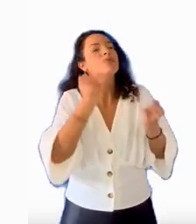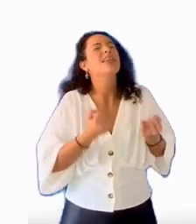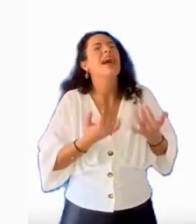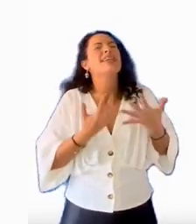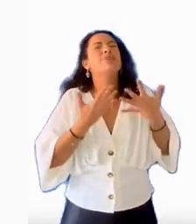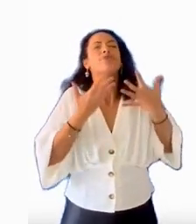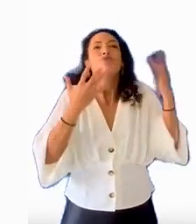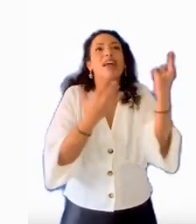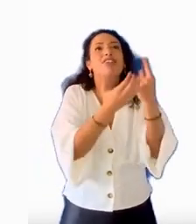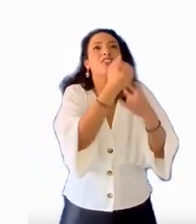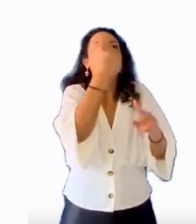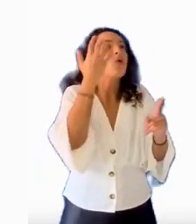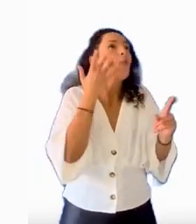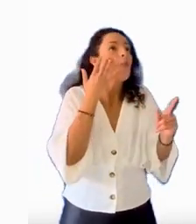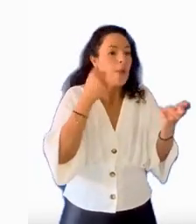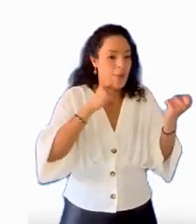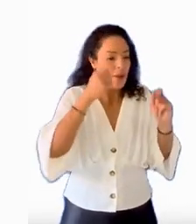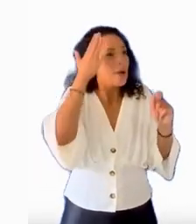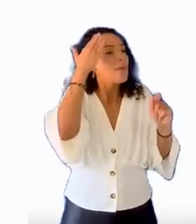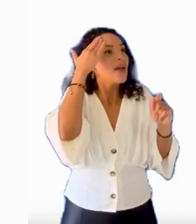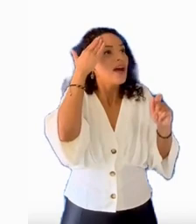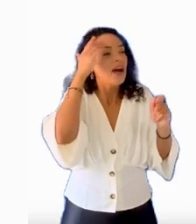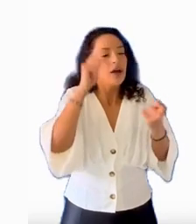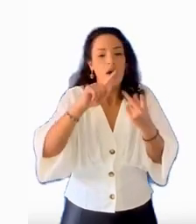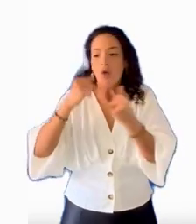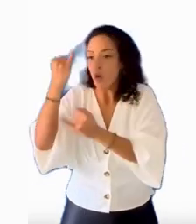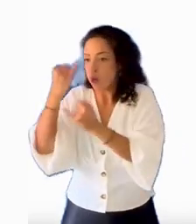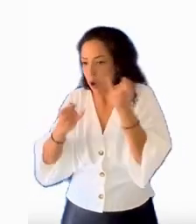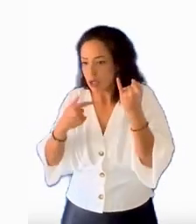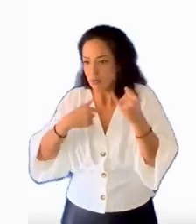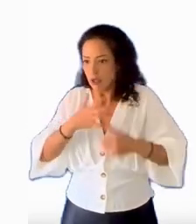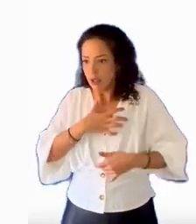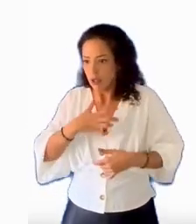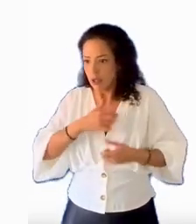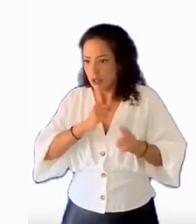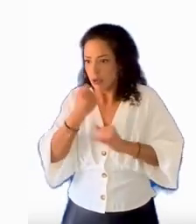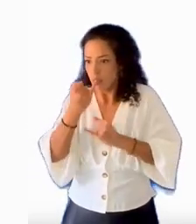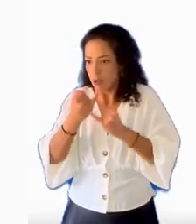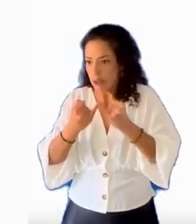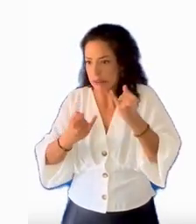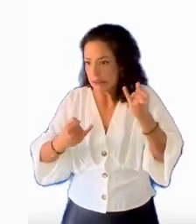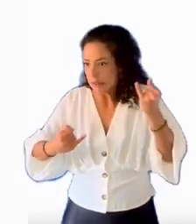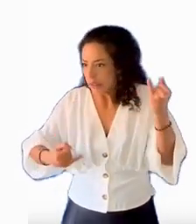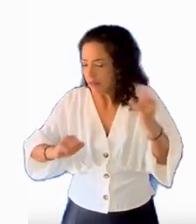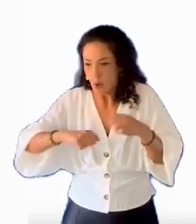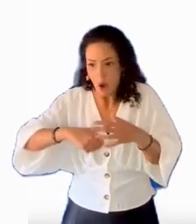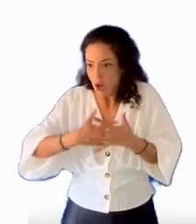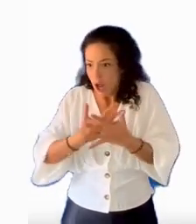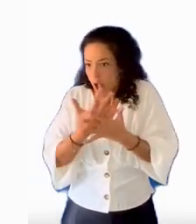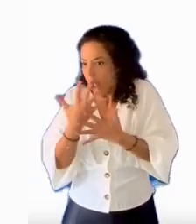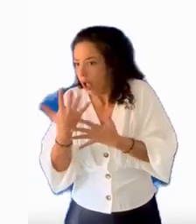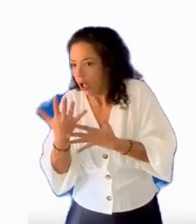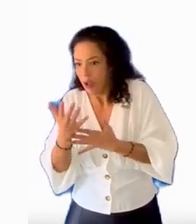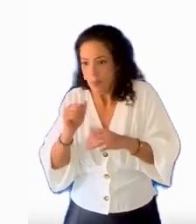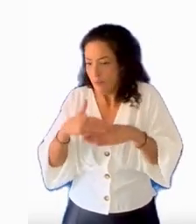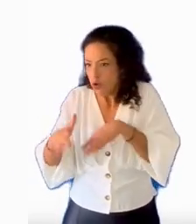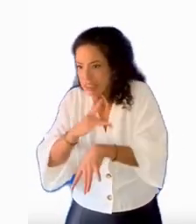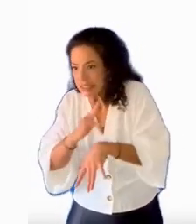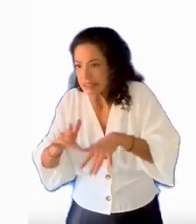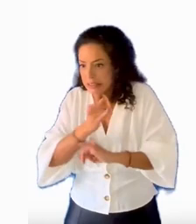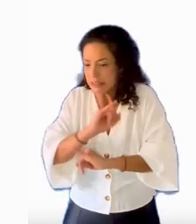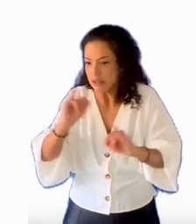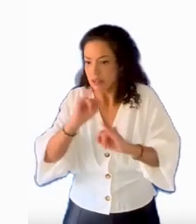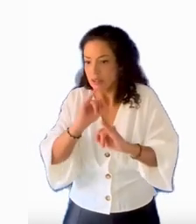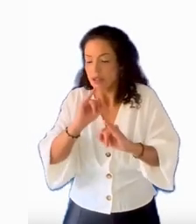motherhood. The worst case scenario let me run away with my fears as they became more elaborate and dramatic. The most likely scenario prompted